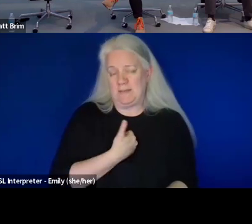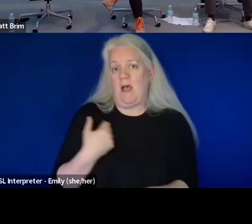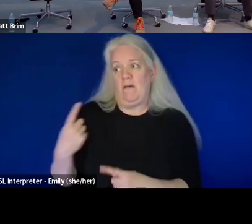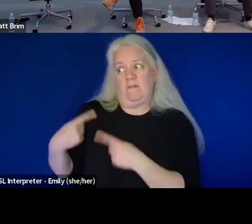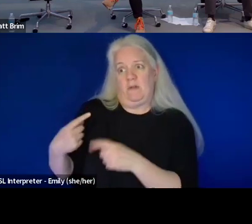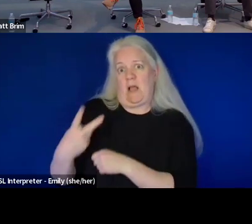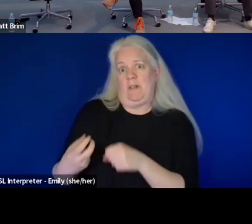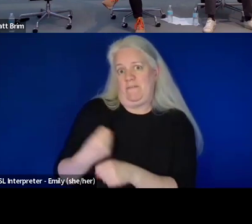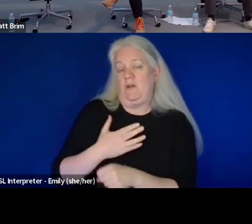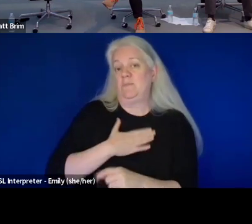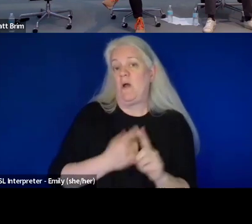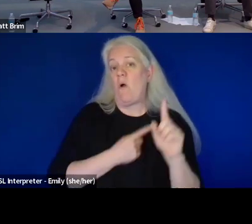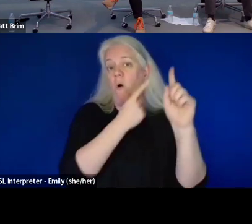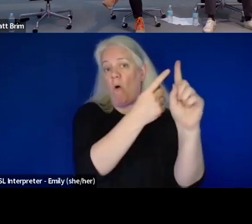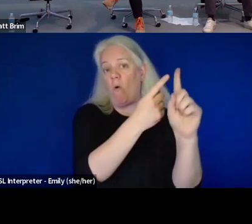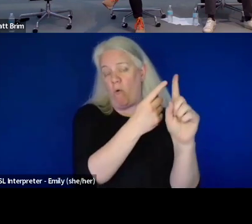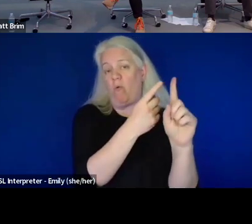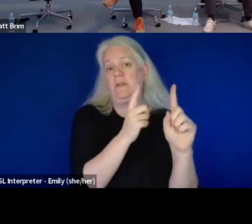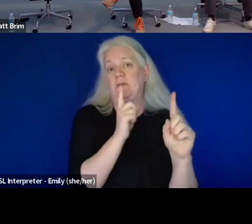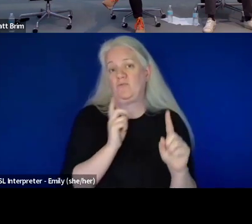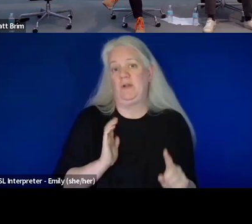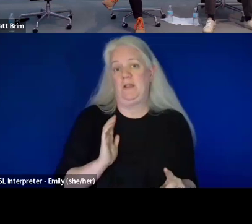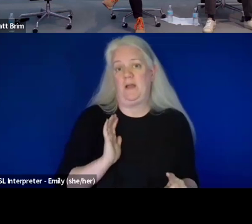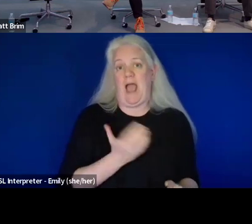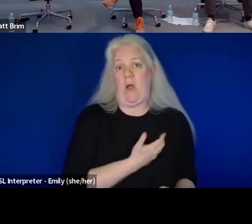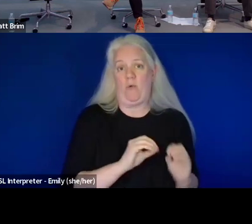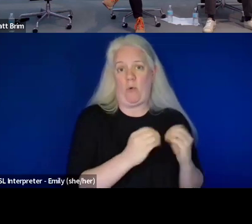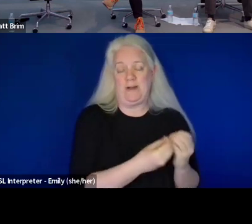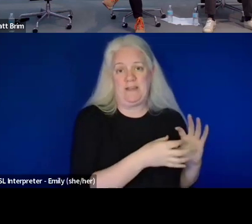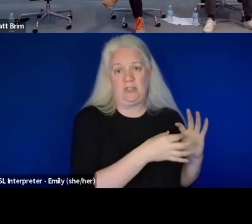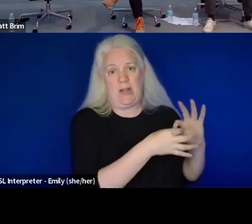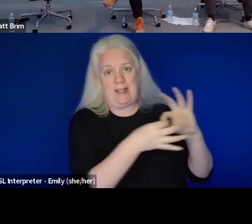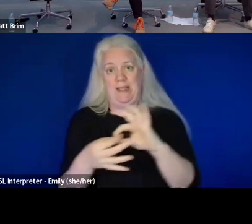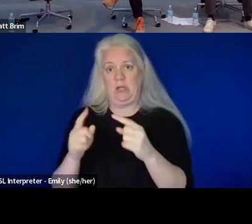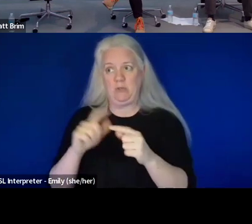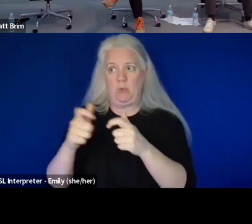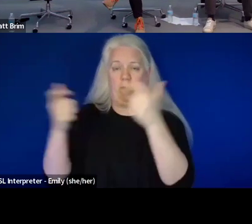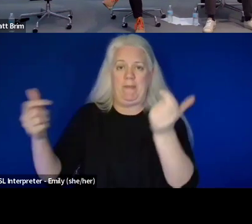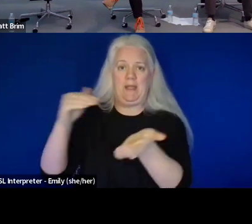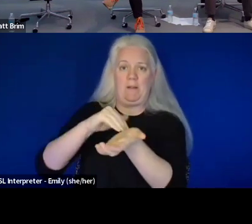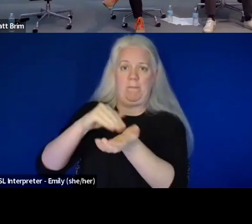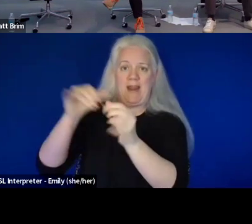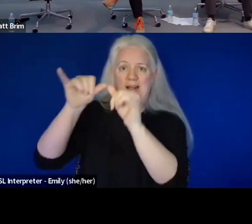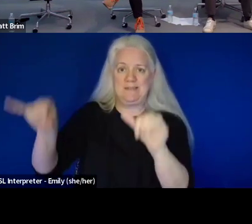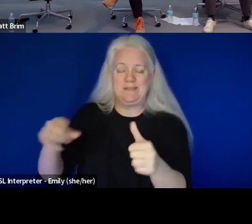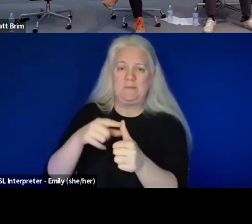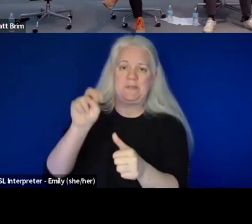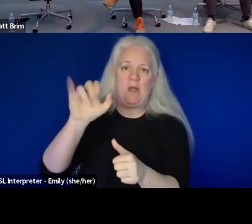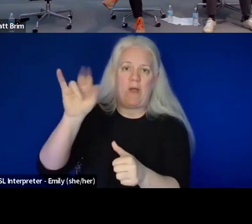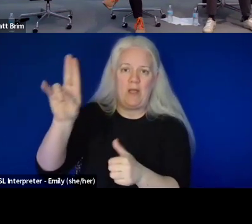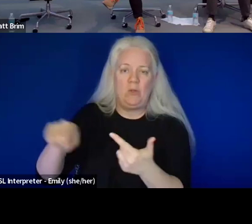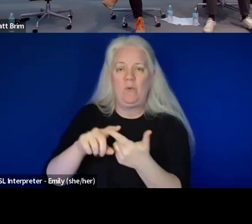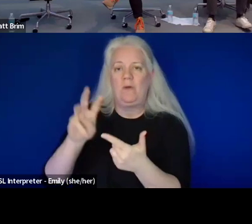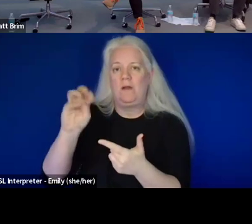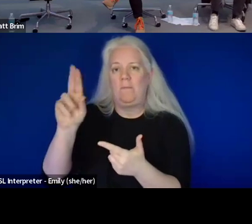to link us up to the big medical systems like NYU, Mount Sinai, and